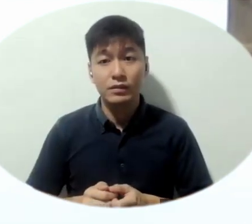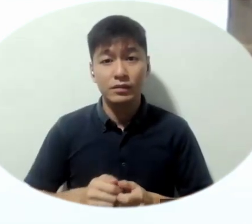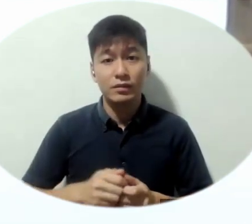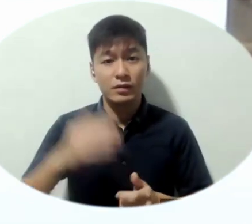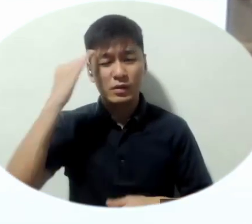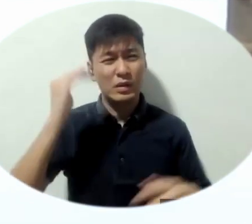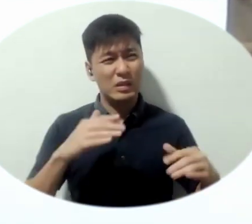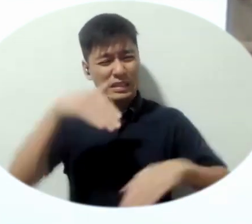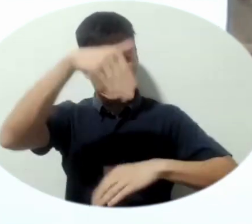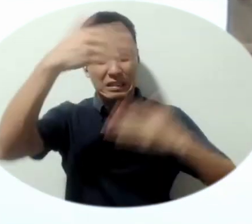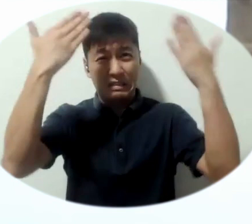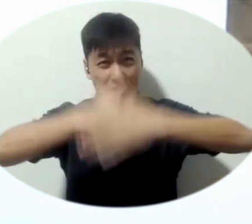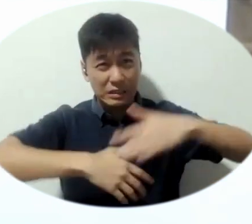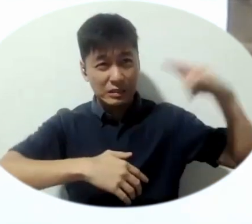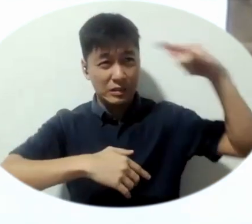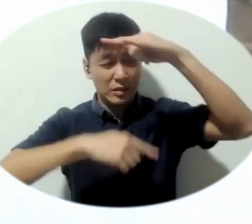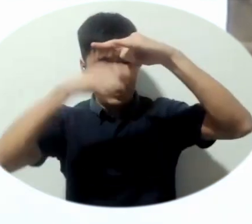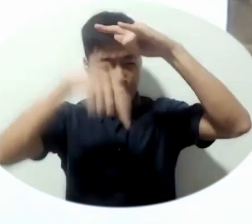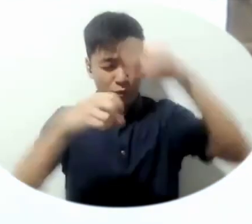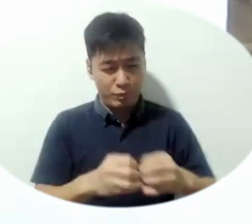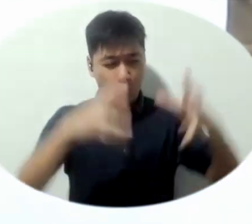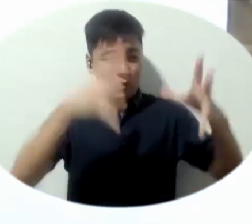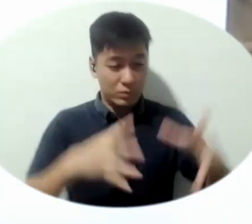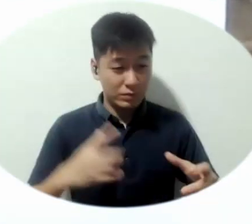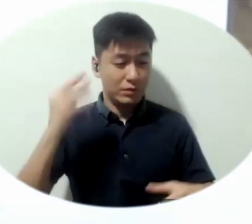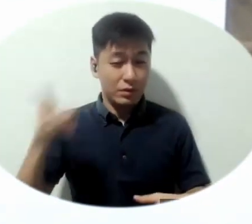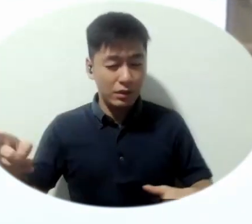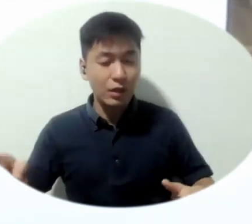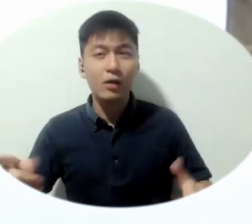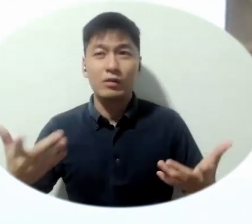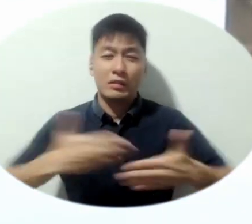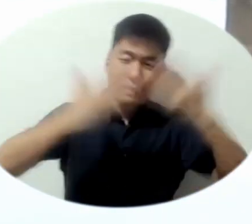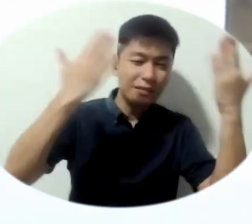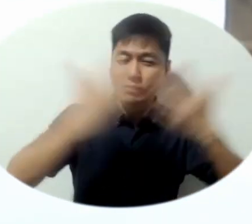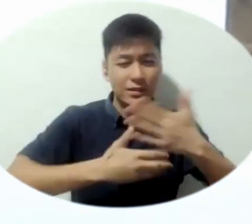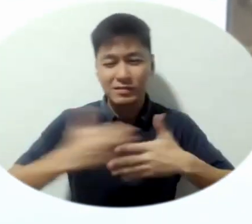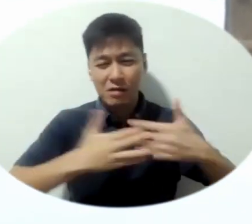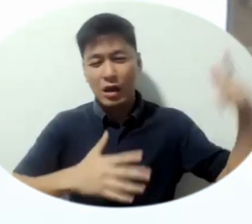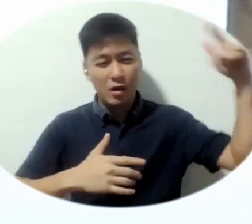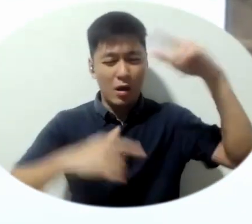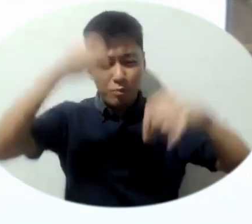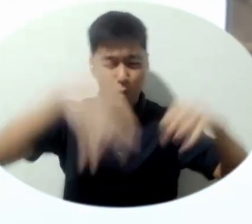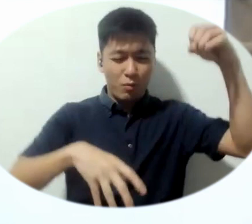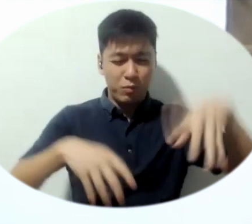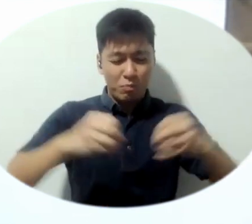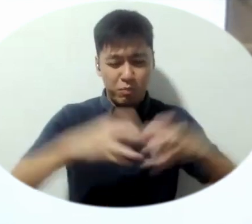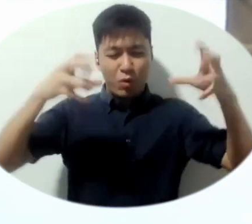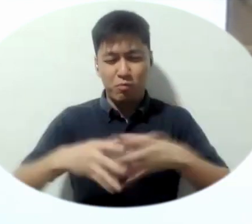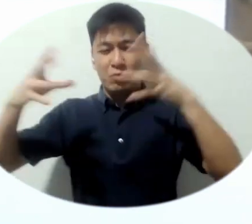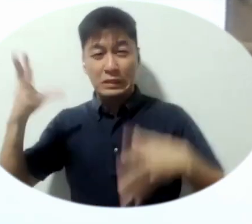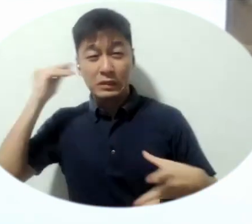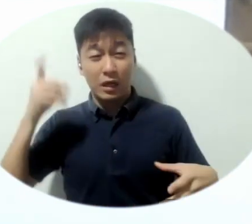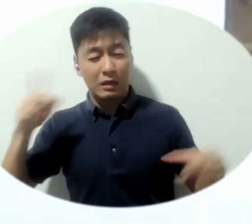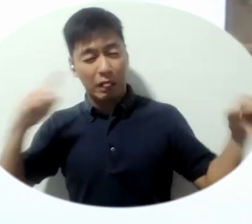the middle of the night, any time at night, at daytime. So I had to think very quickly about